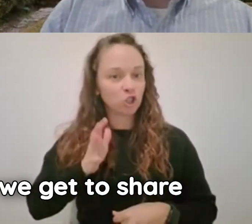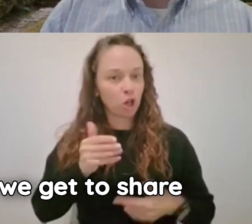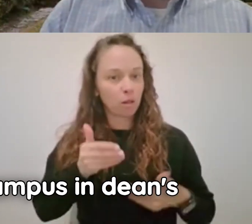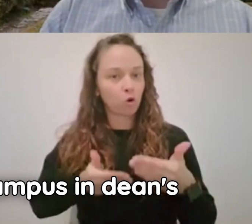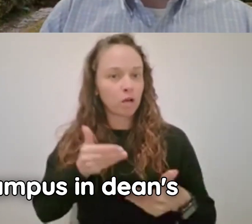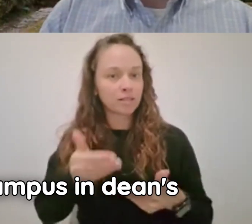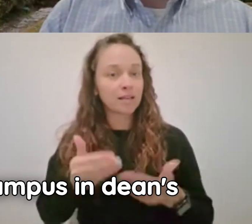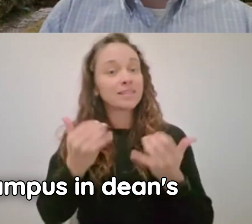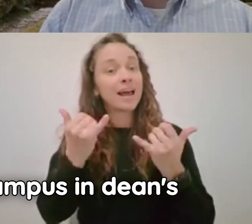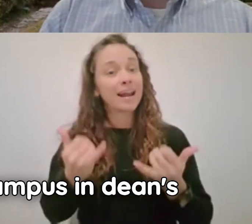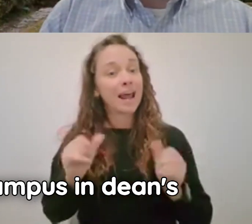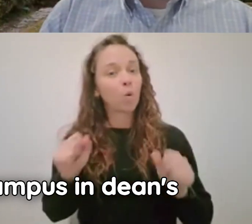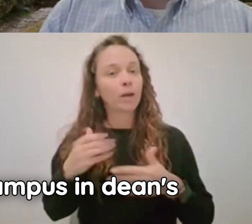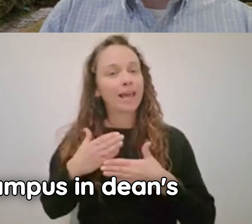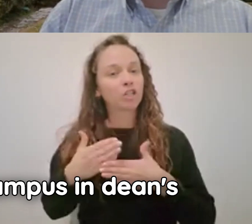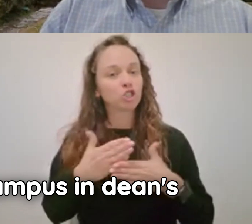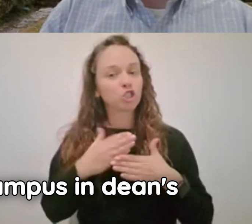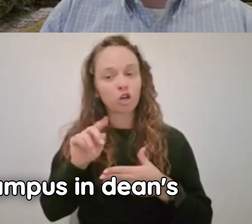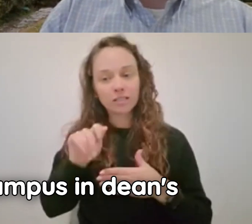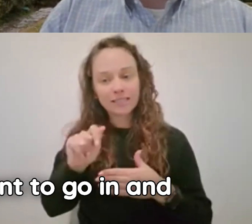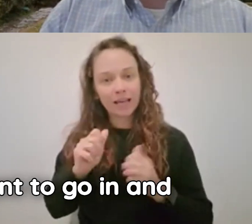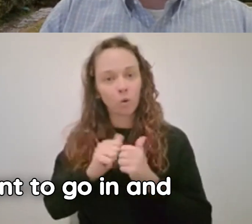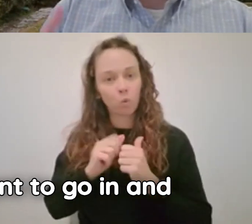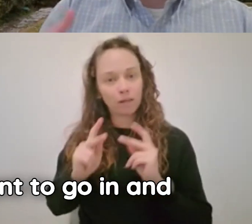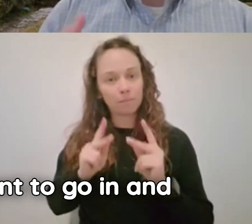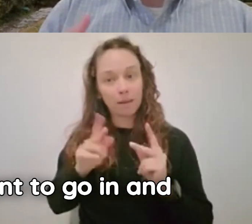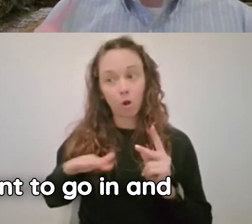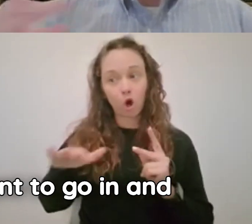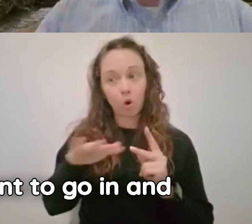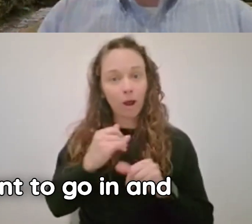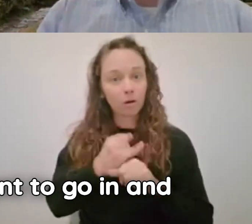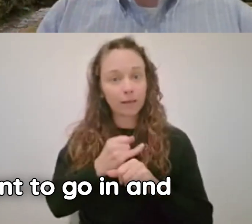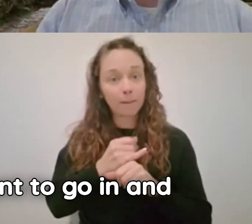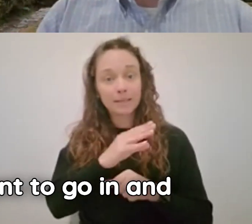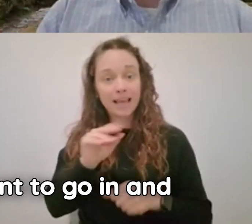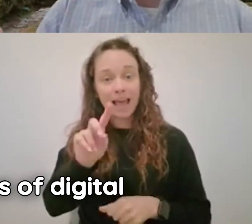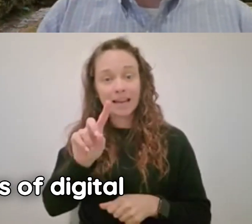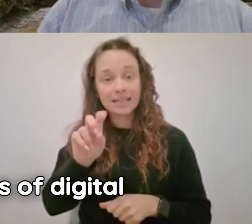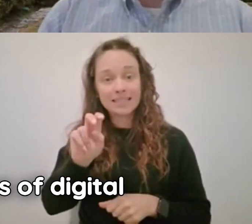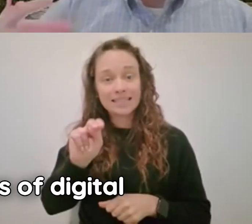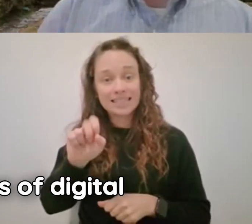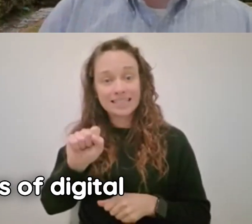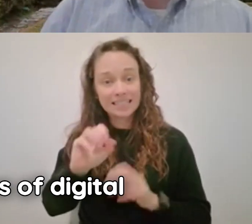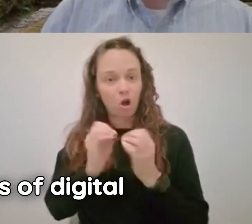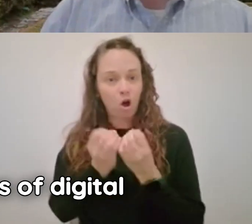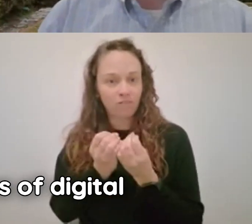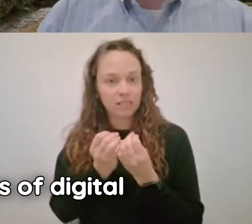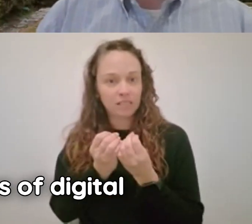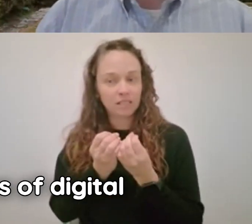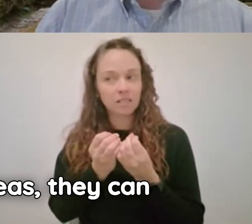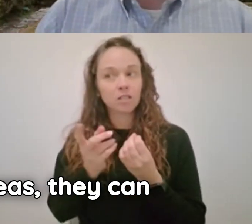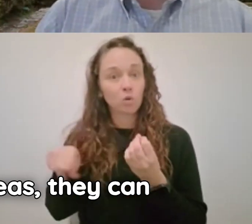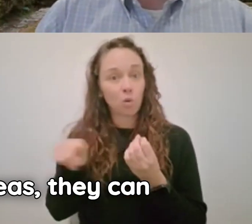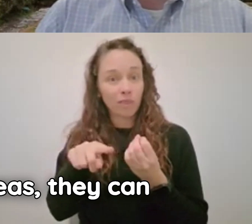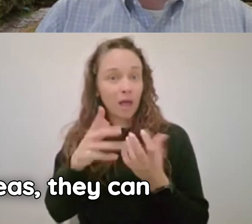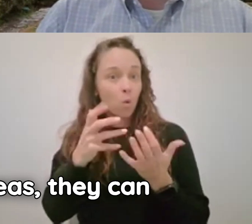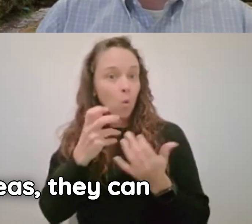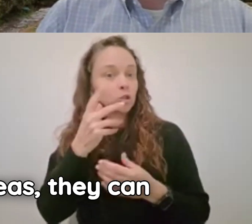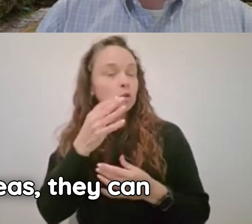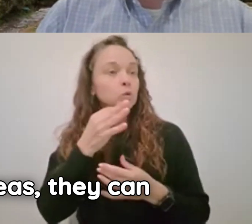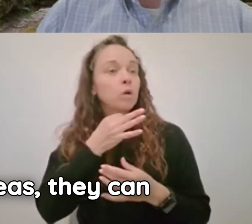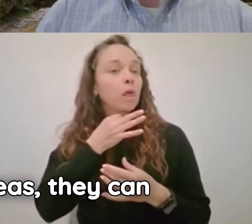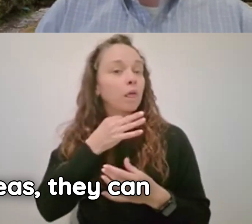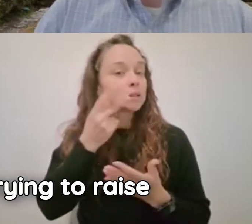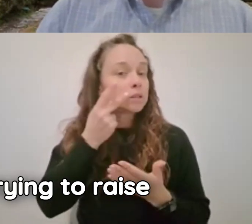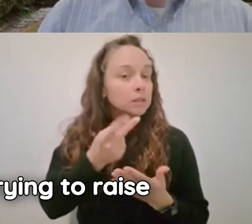we get to share data with folks around campus in dean's offices, where if they want to go in and see what is the status of digital accessibility in